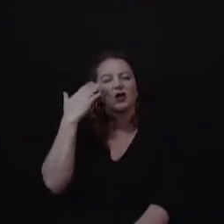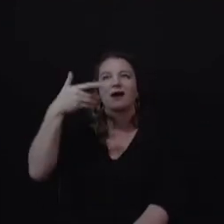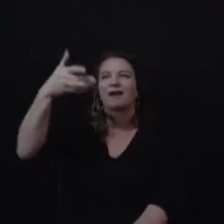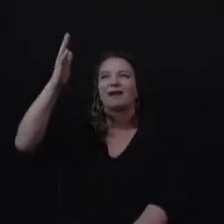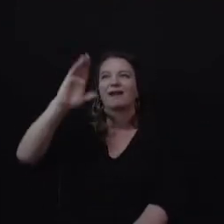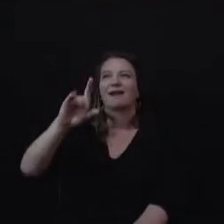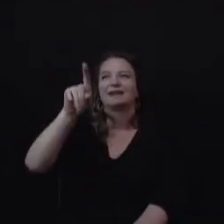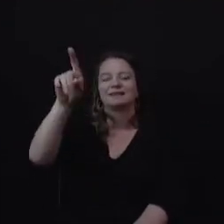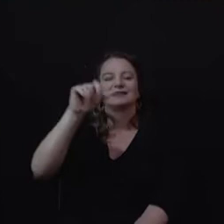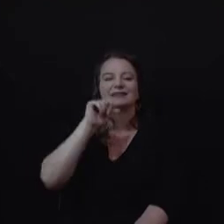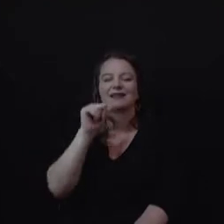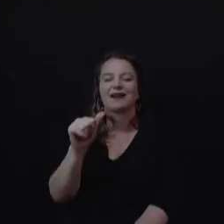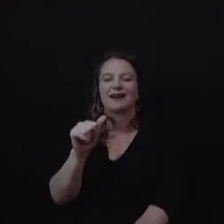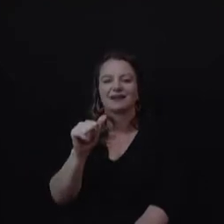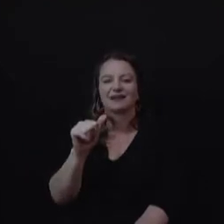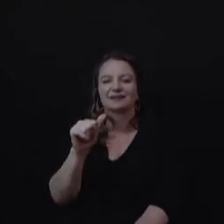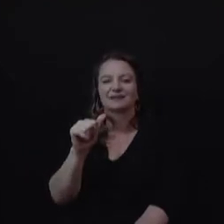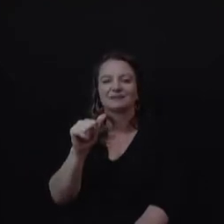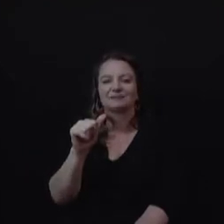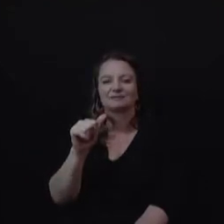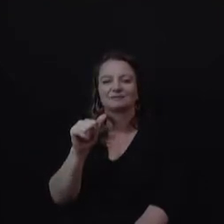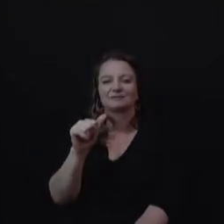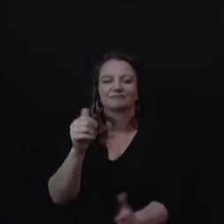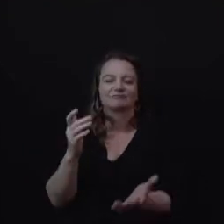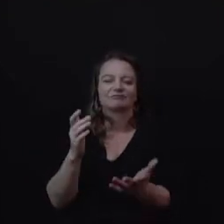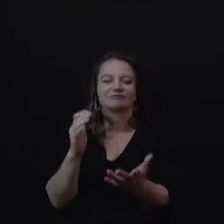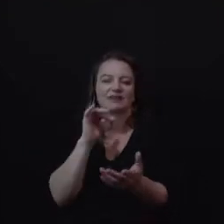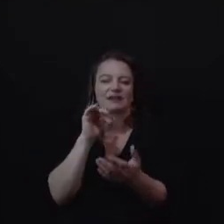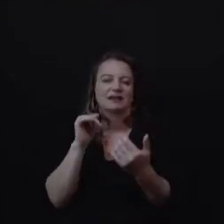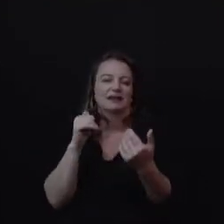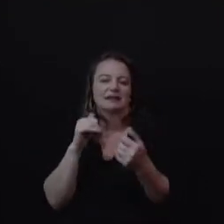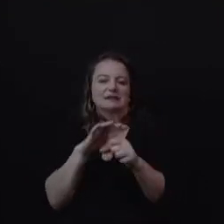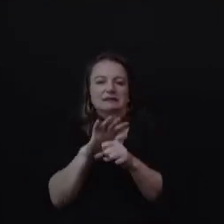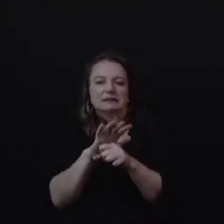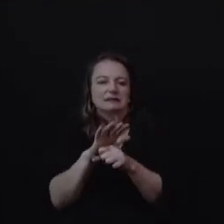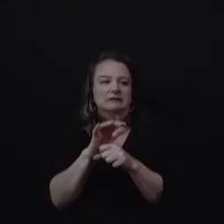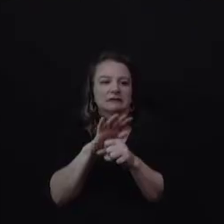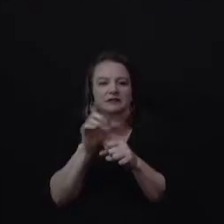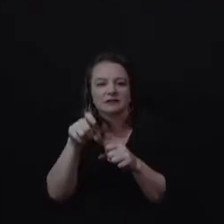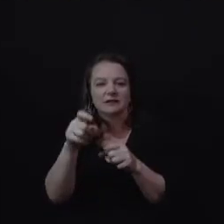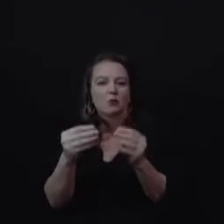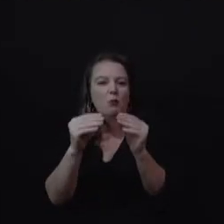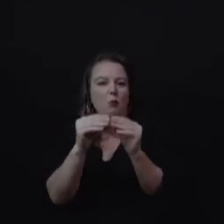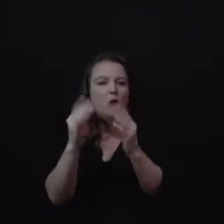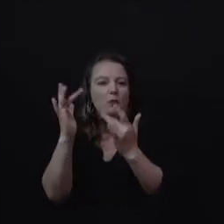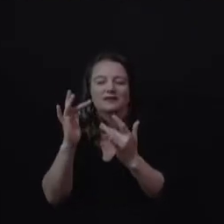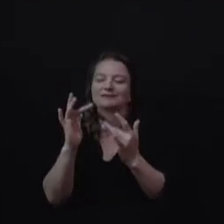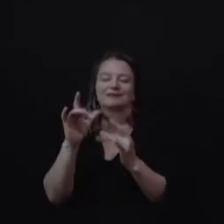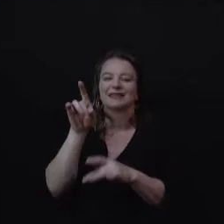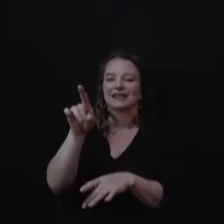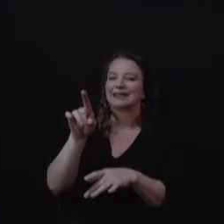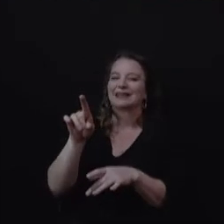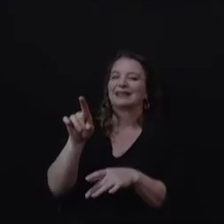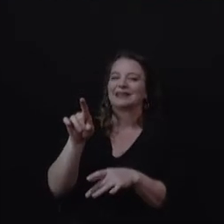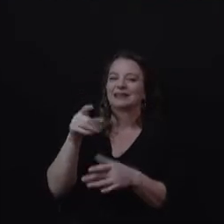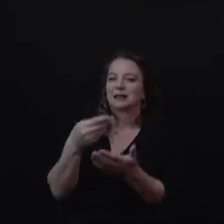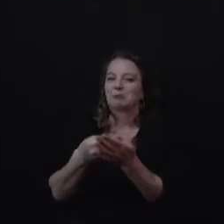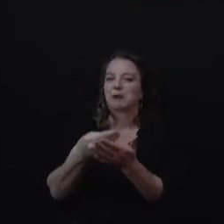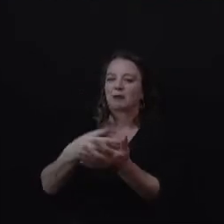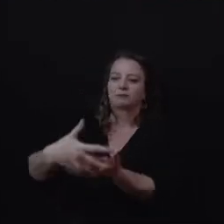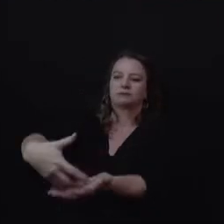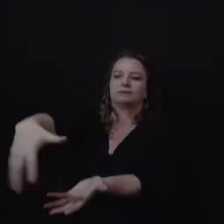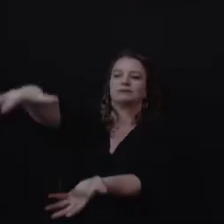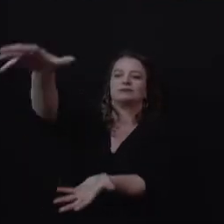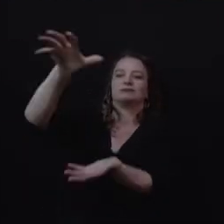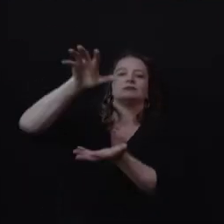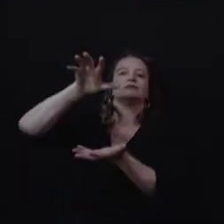not hurting for mercy. He's loaded. His bank account is loaded with mercy